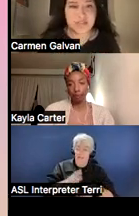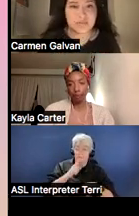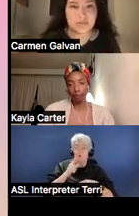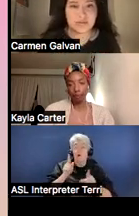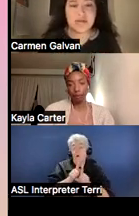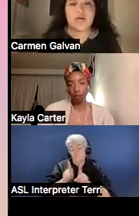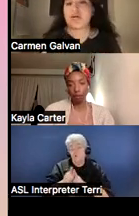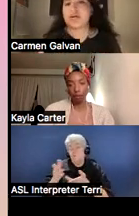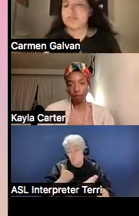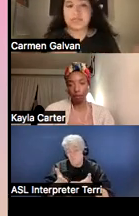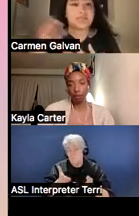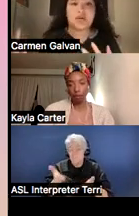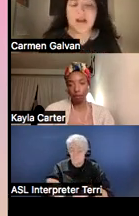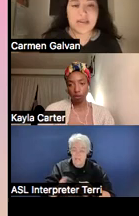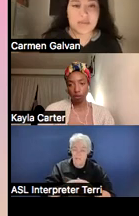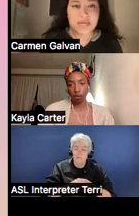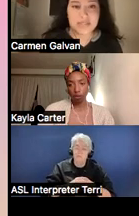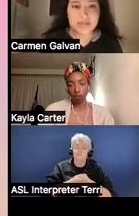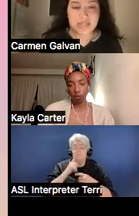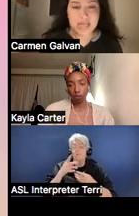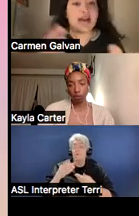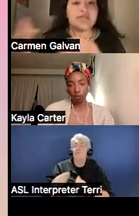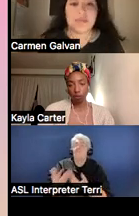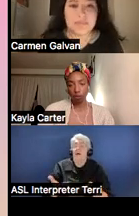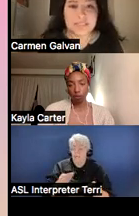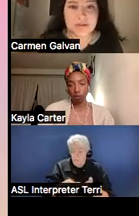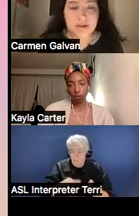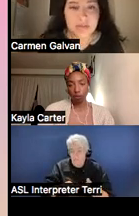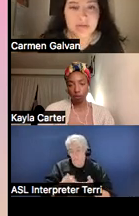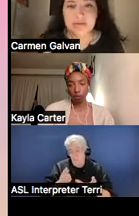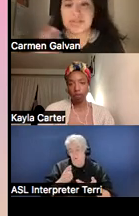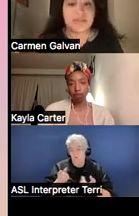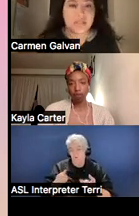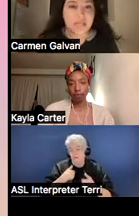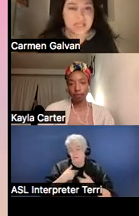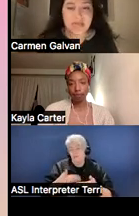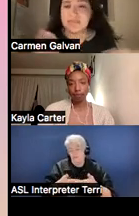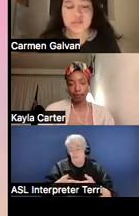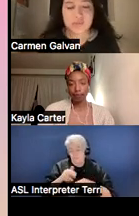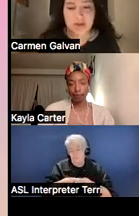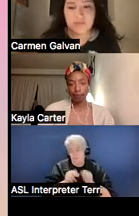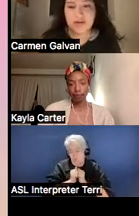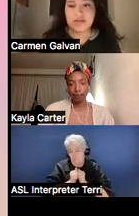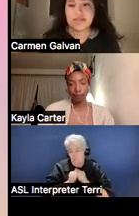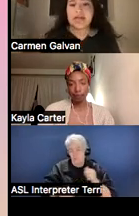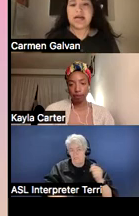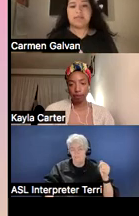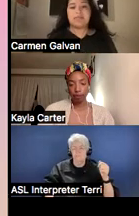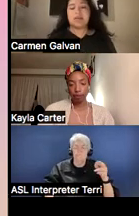services available or providing money so that they can have their babysitter come in or something like that. Super